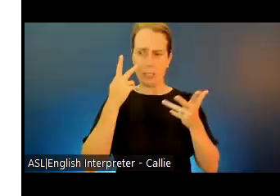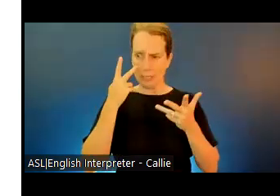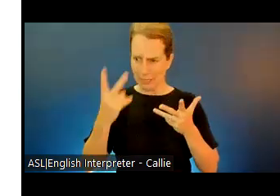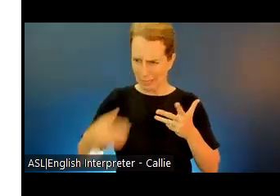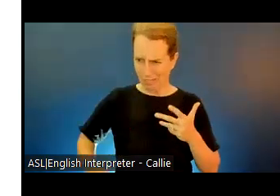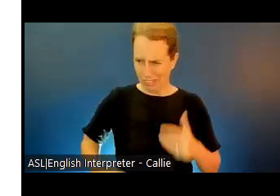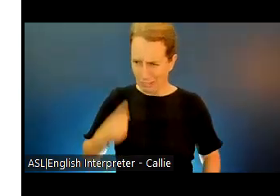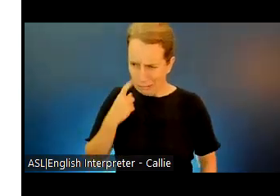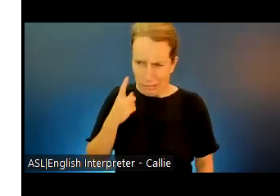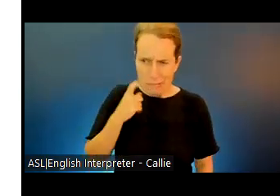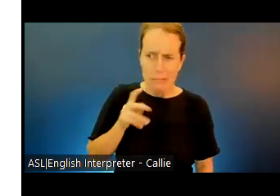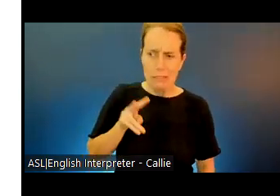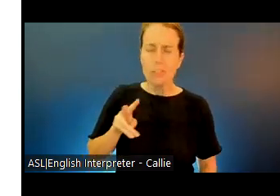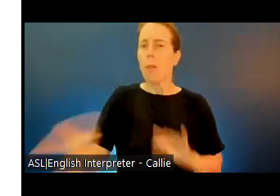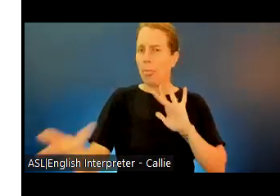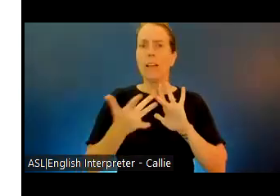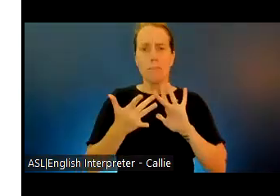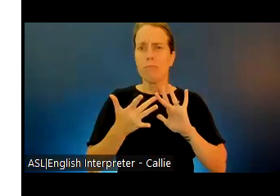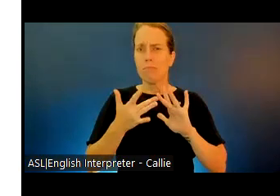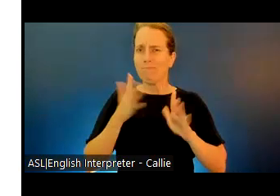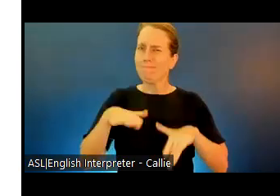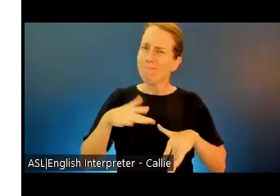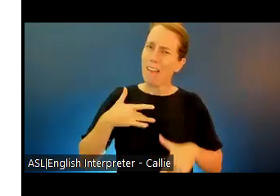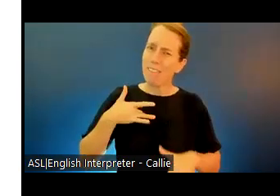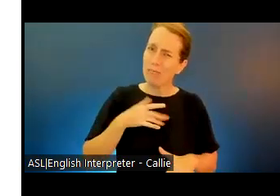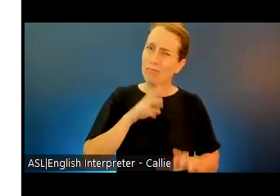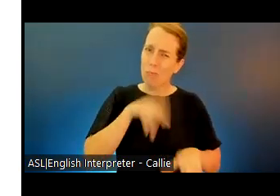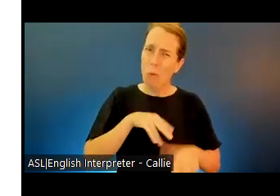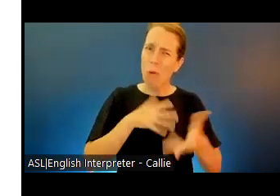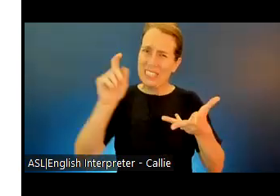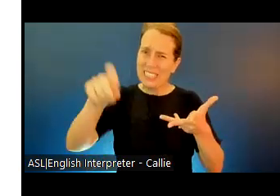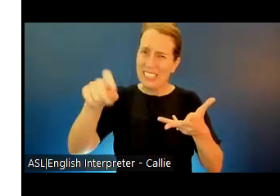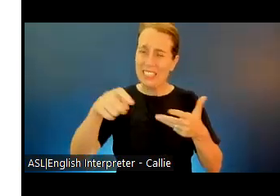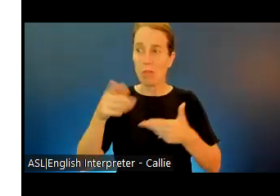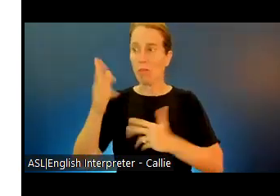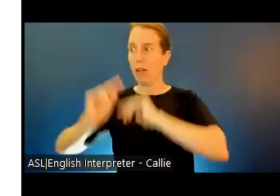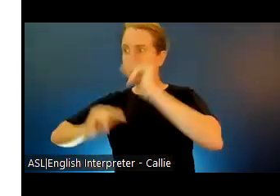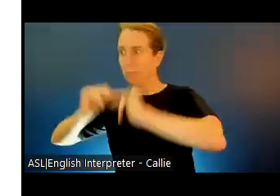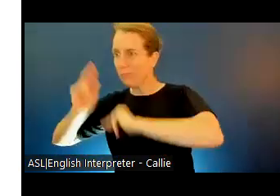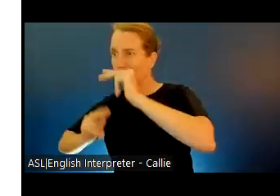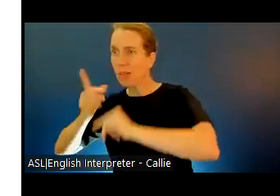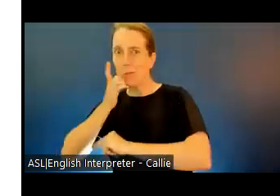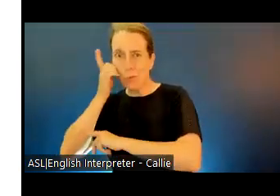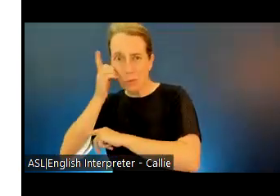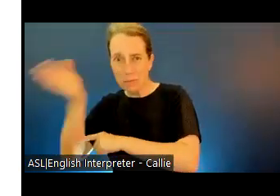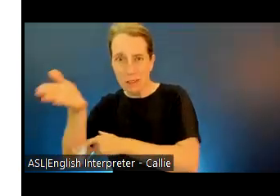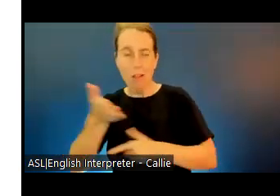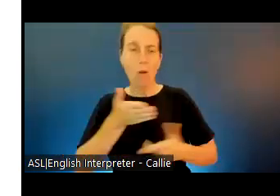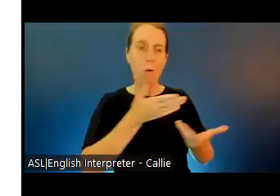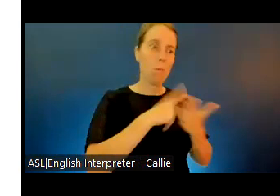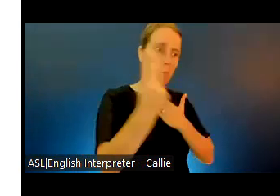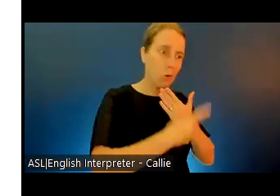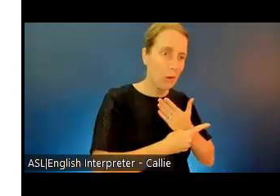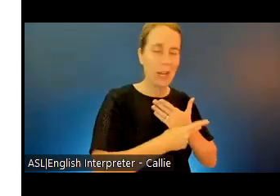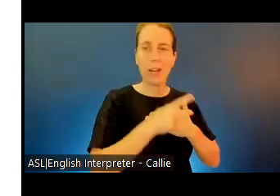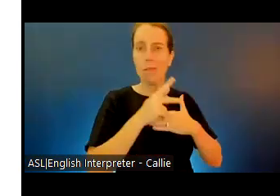of abuse for individuals that are receiving services in a facility or a program. We